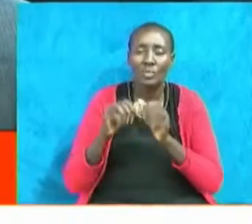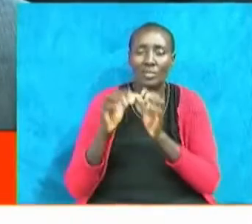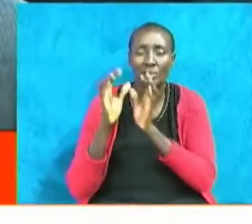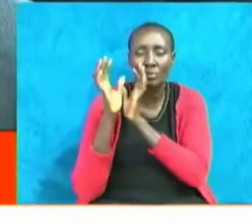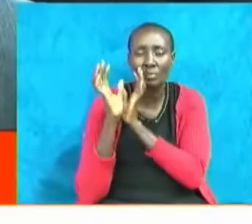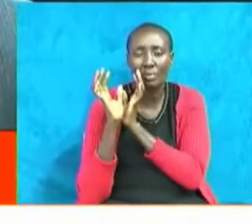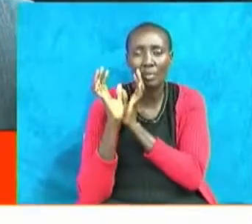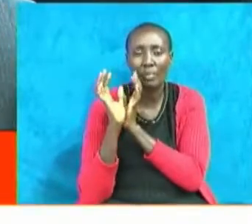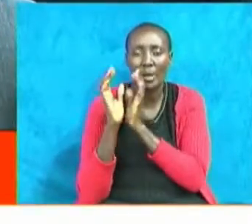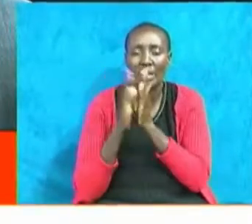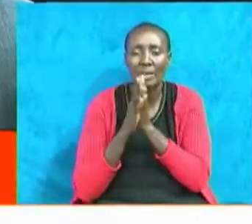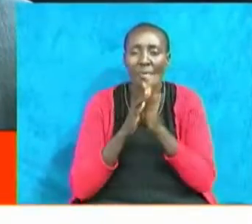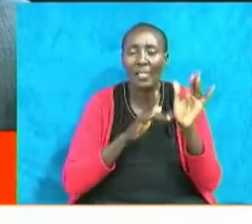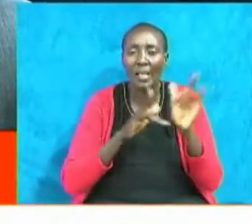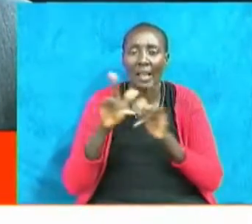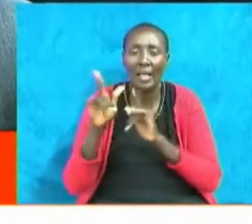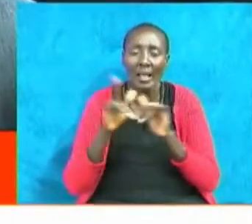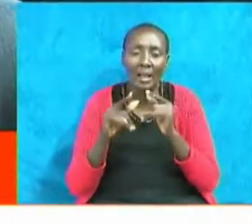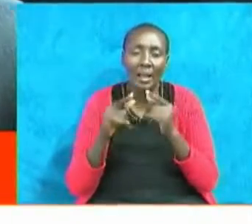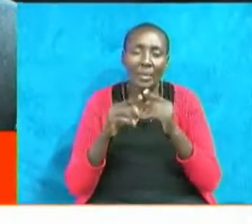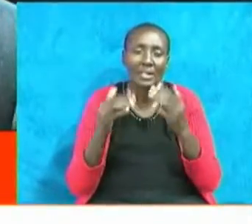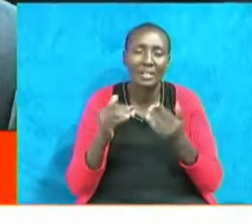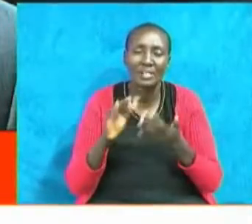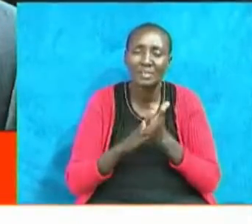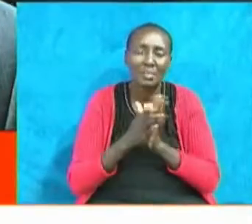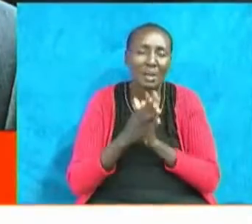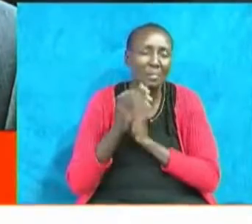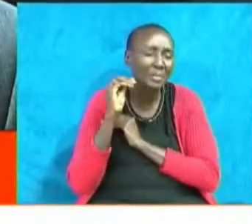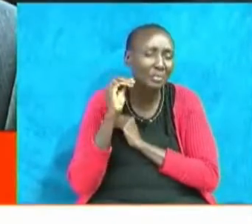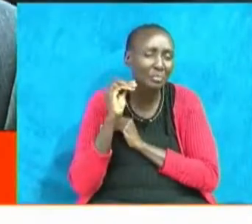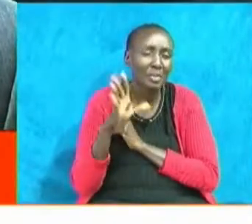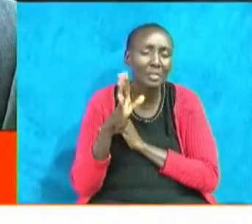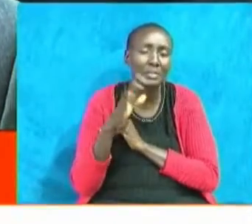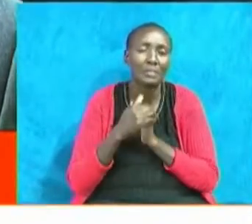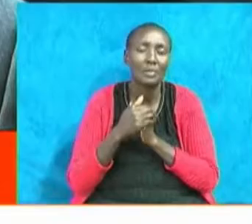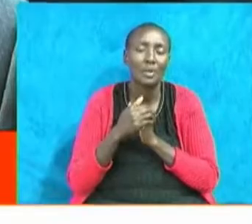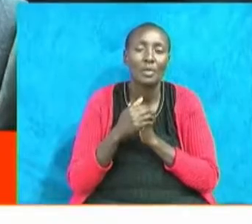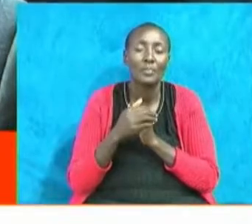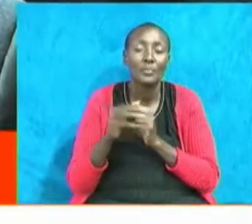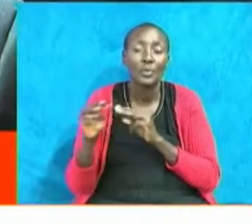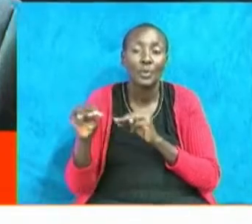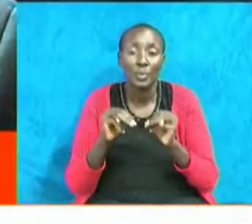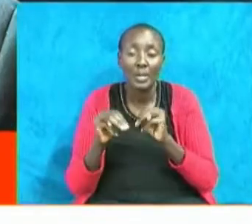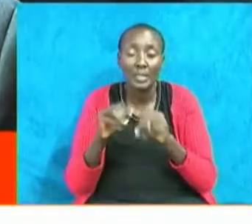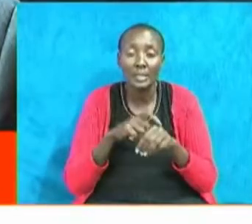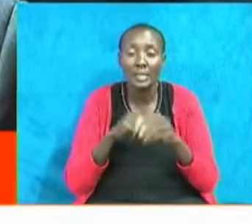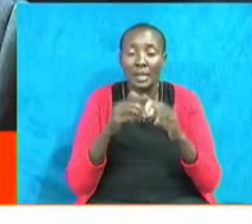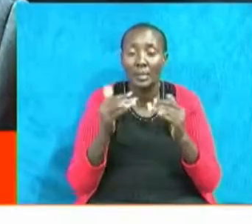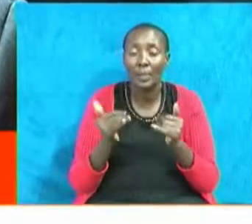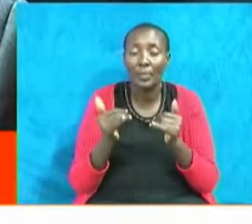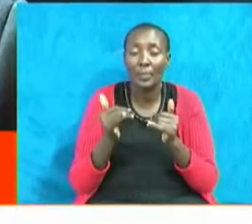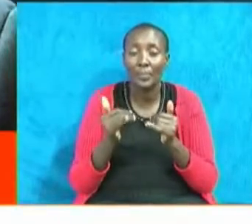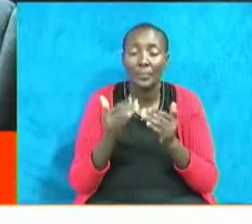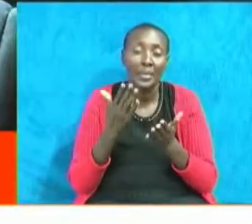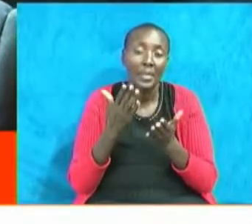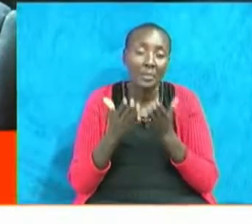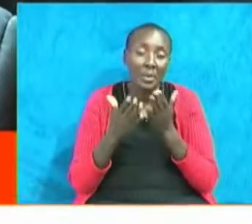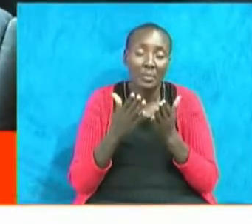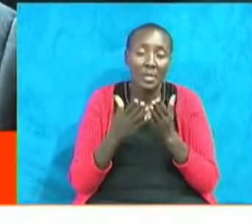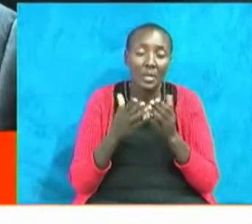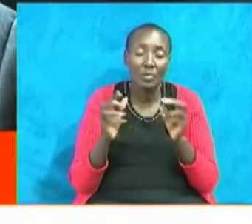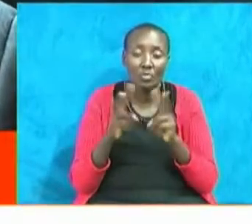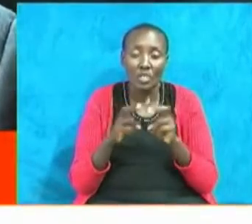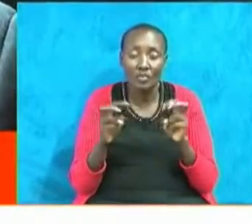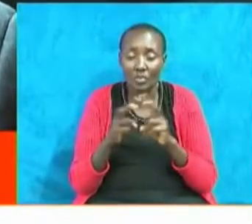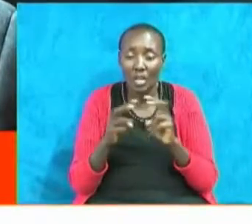airline when it is so expensive to maintain. And I think it's time to look at how to address